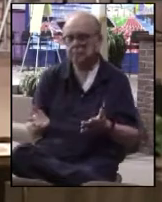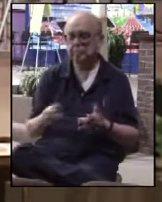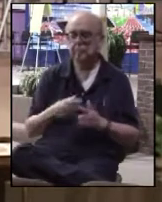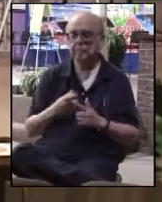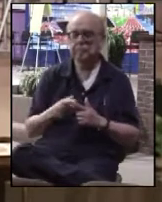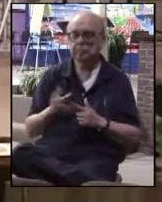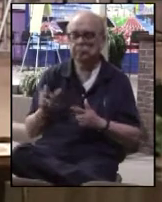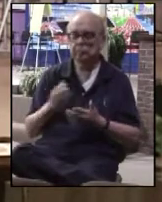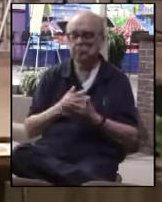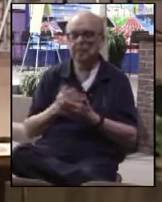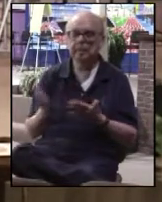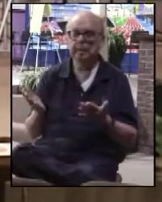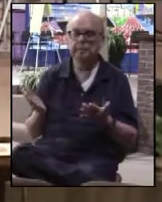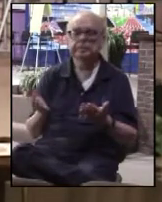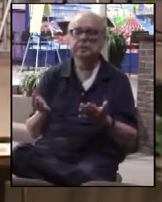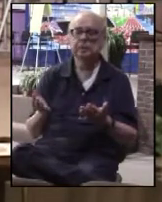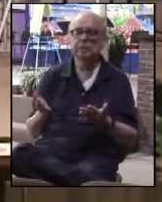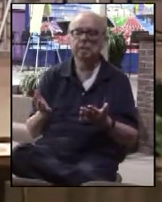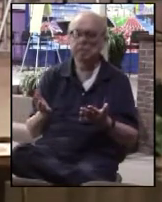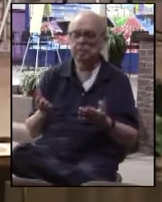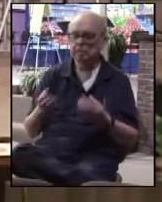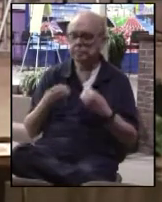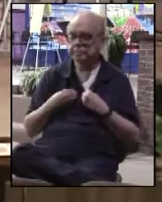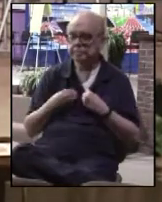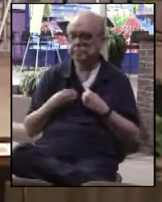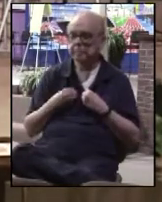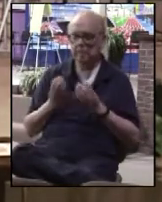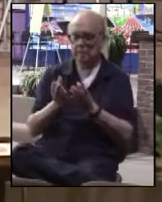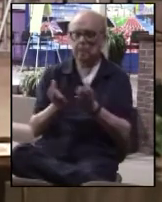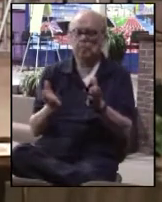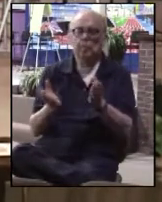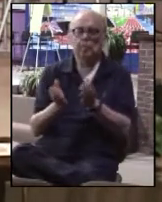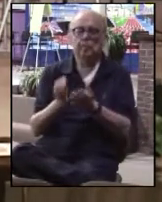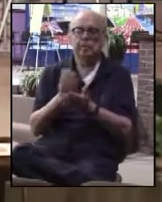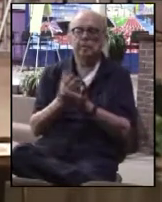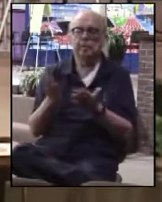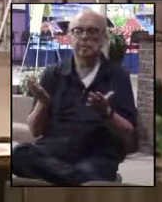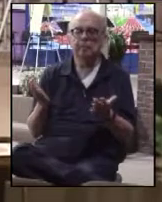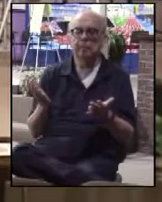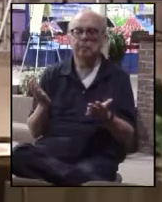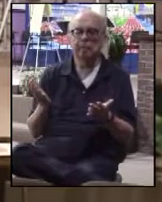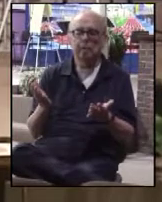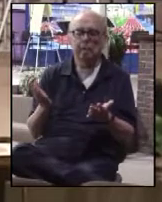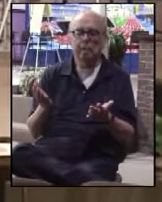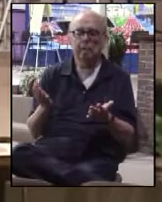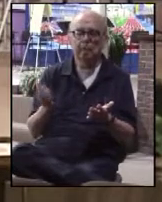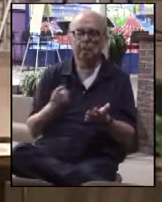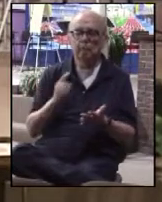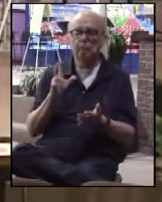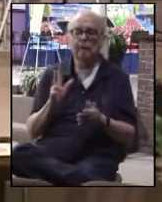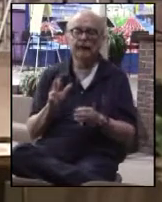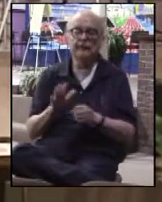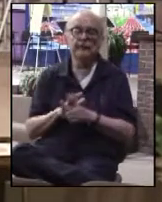the third thing was you give me a bowl of something and it's half filled